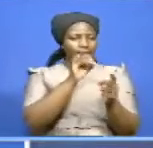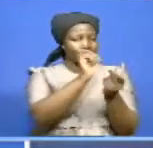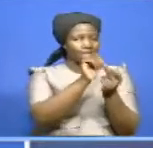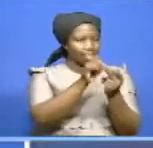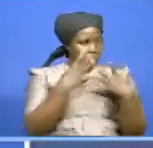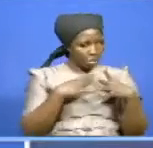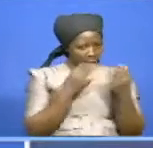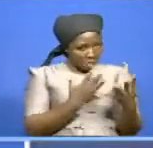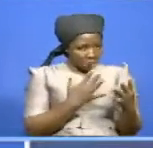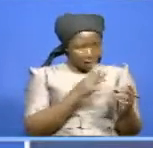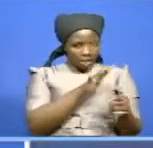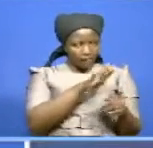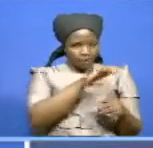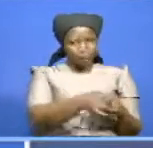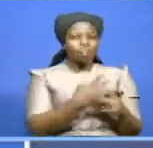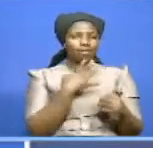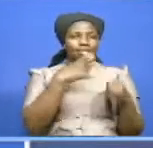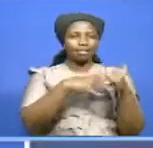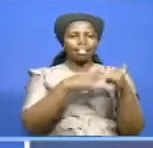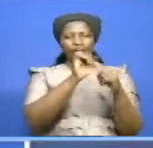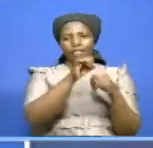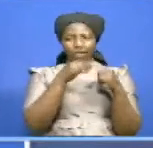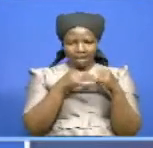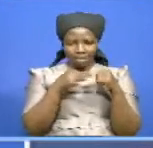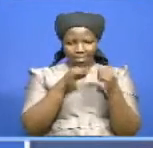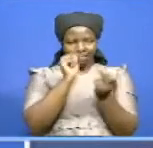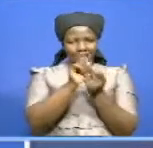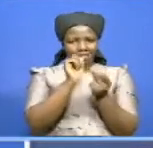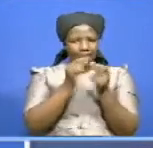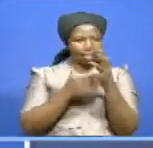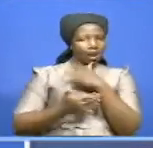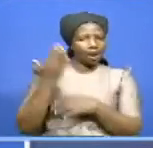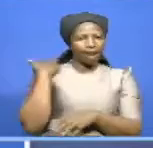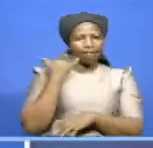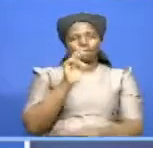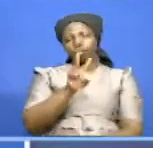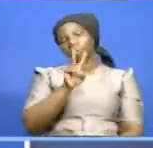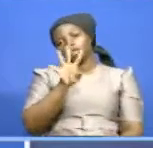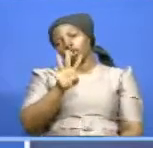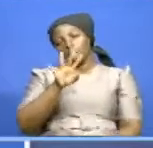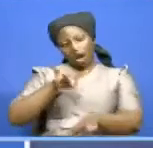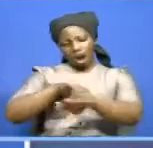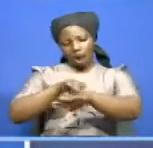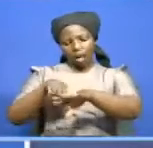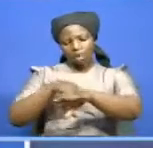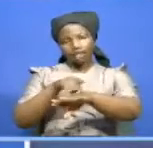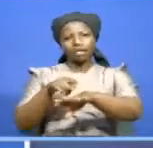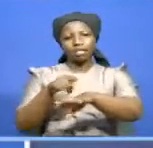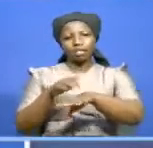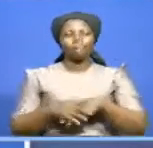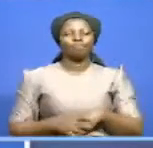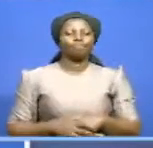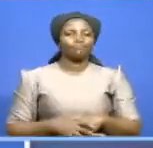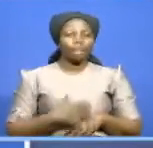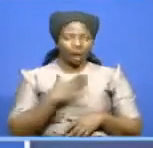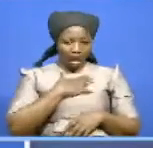of 5,958 tested in the last 24 hours.